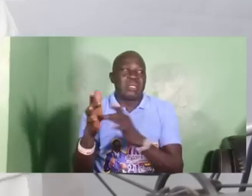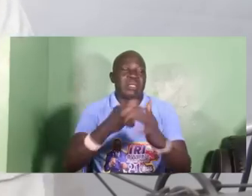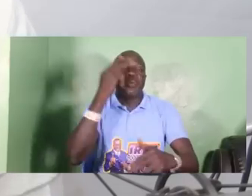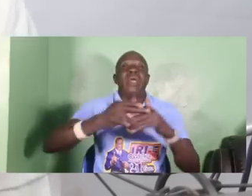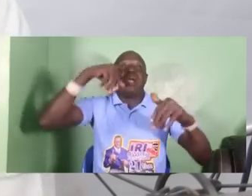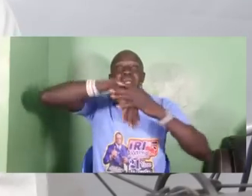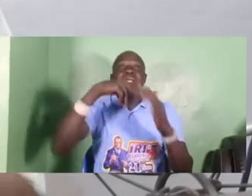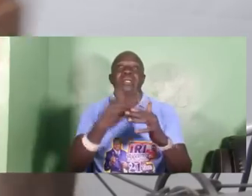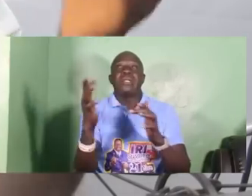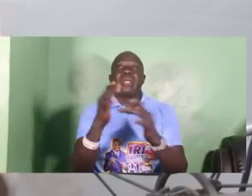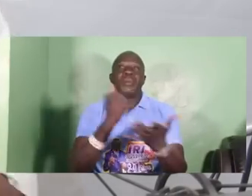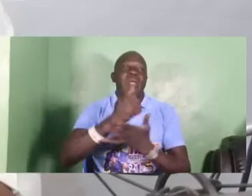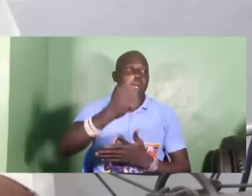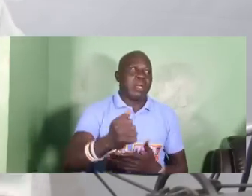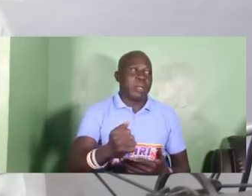In the name of